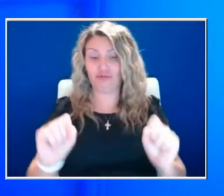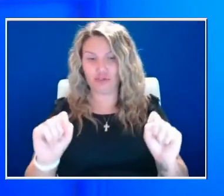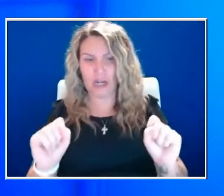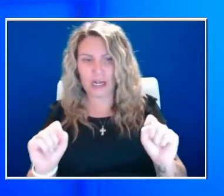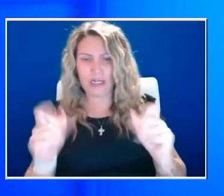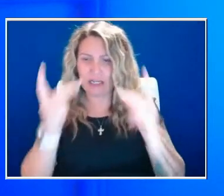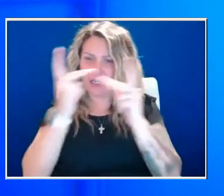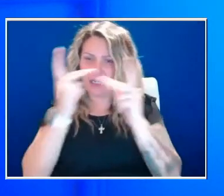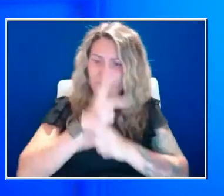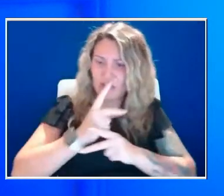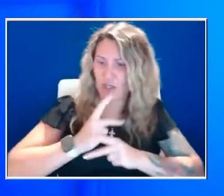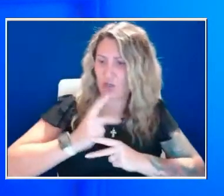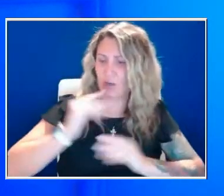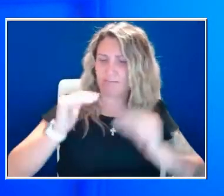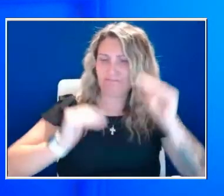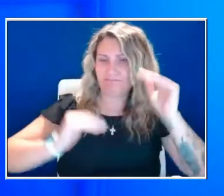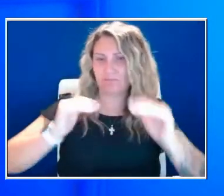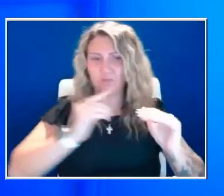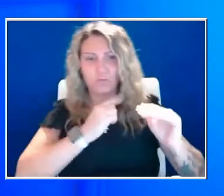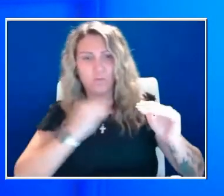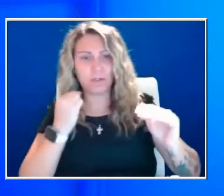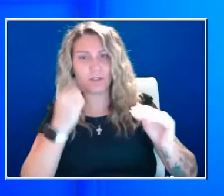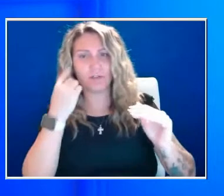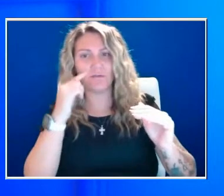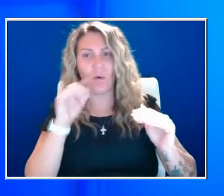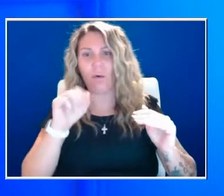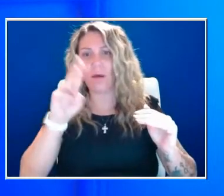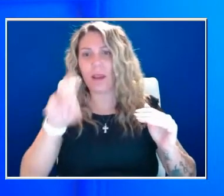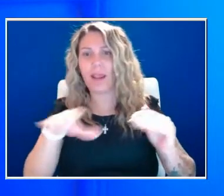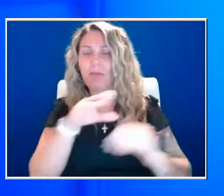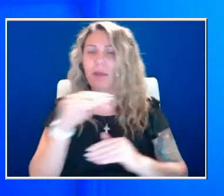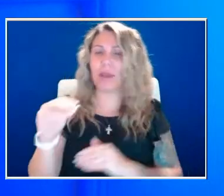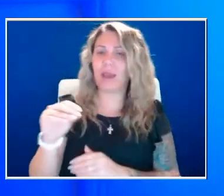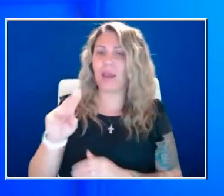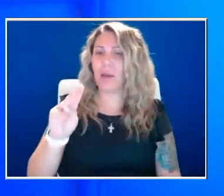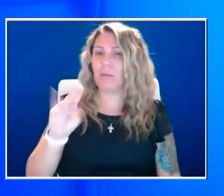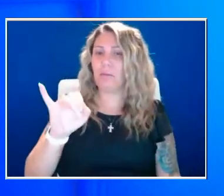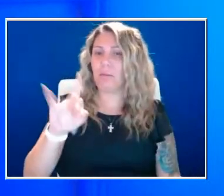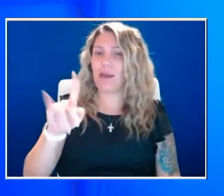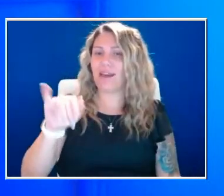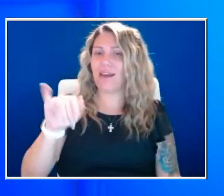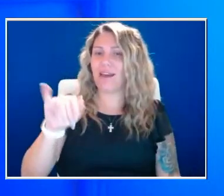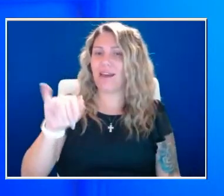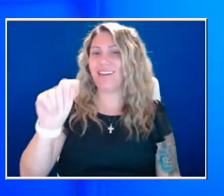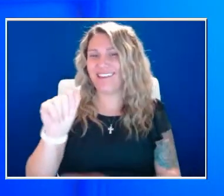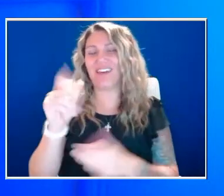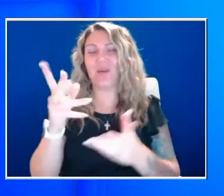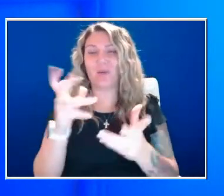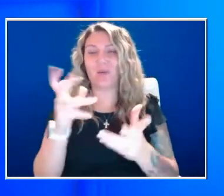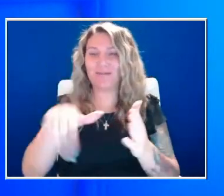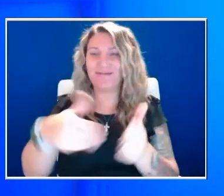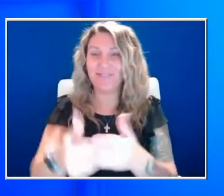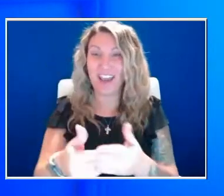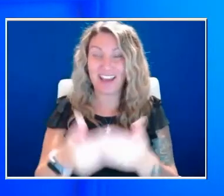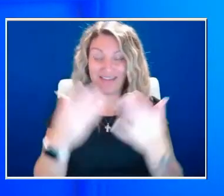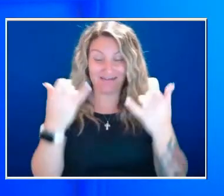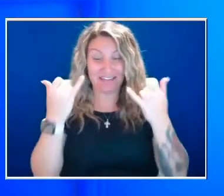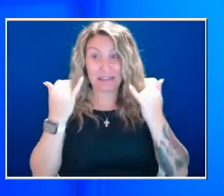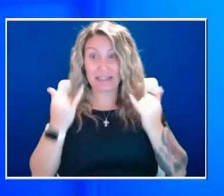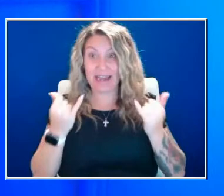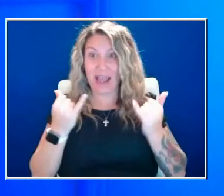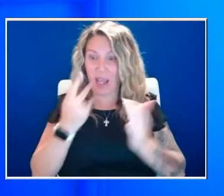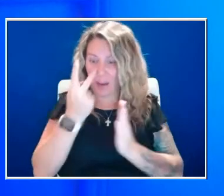risks to Amy and the risks to Micah, because we really wanted to get to where we are today with both Amy and